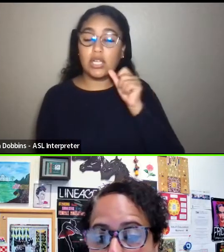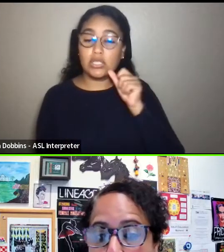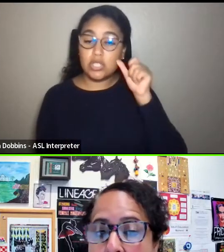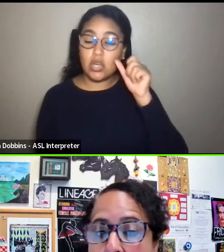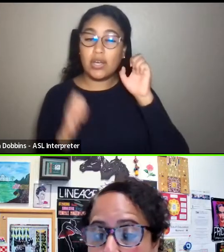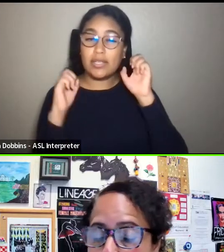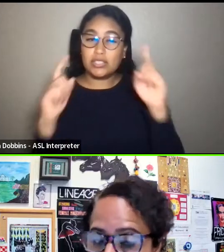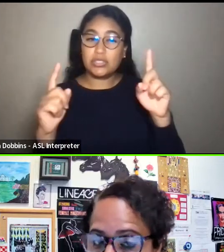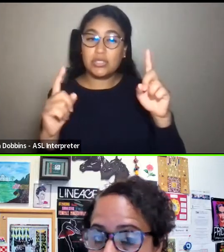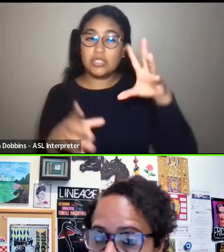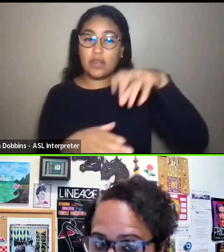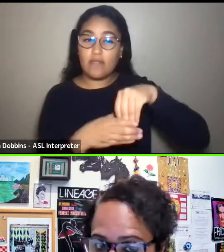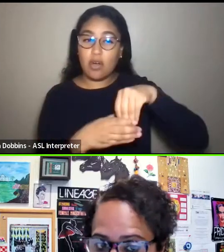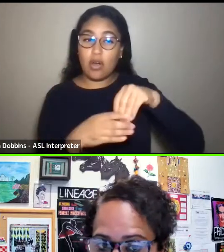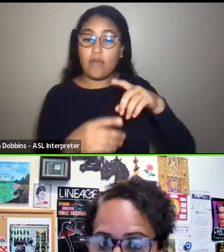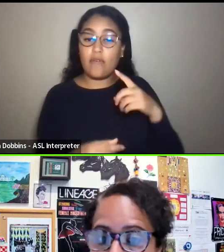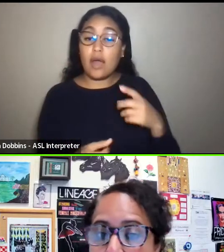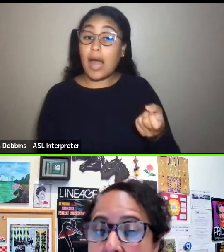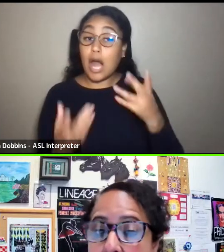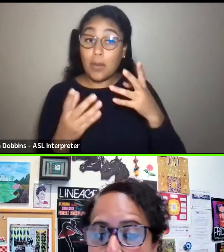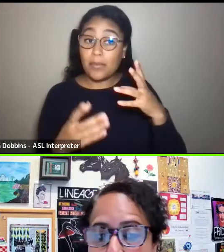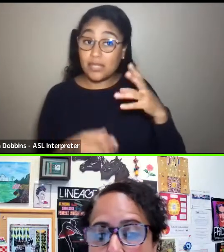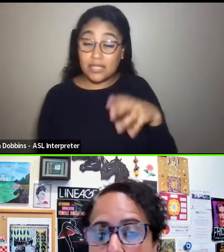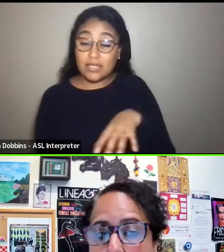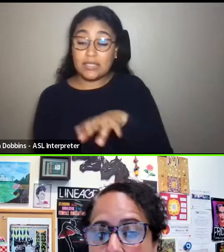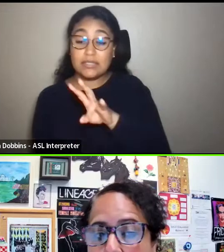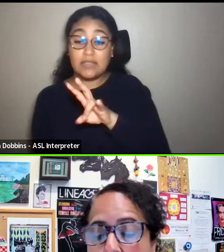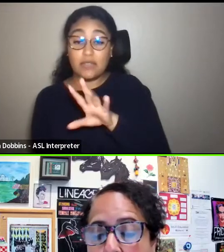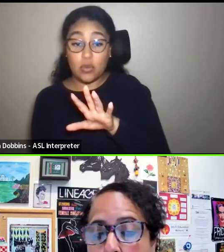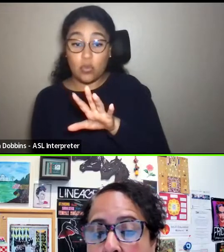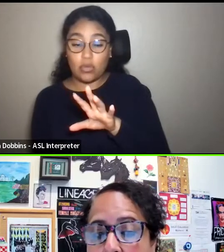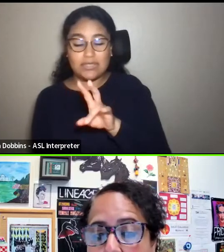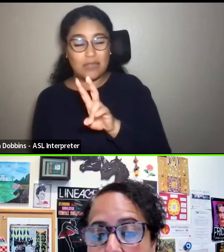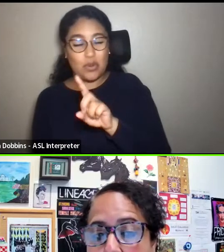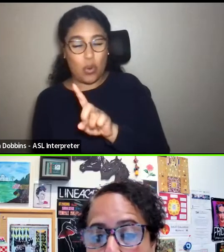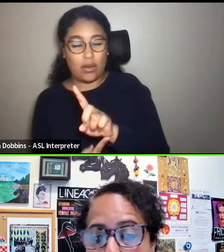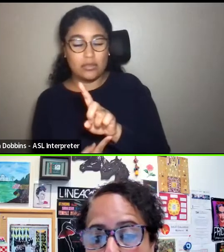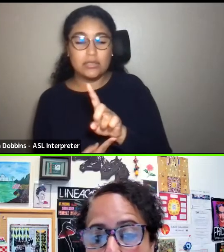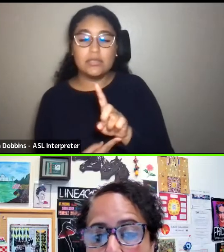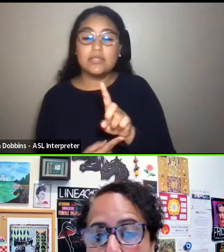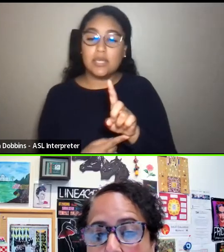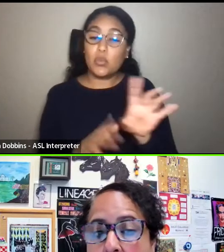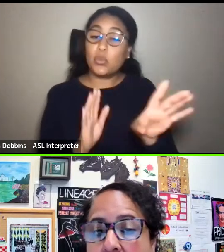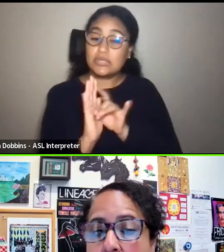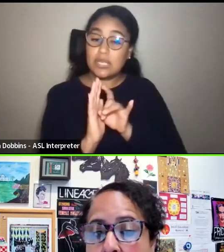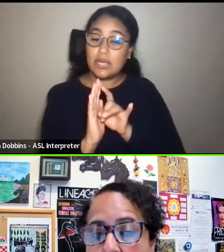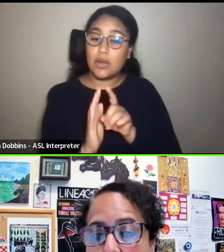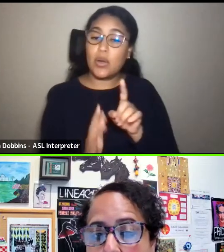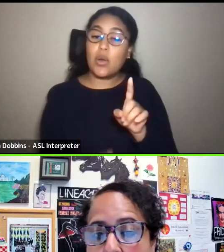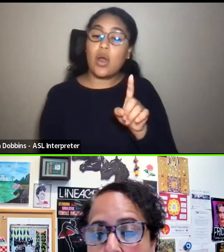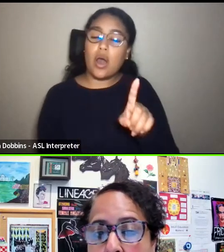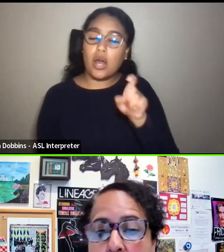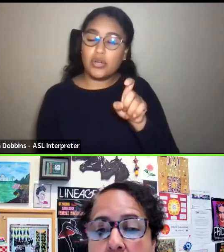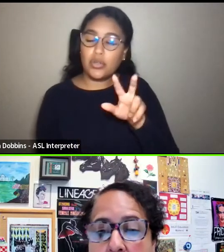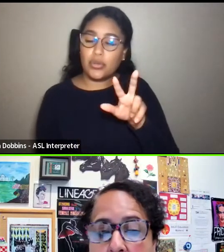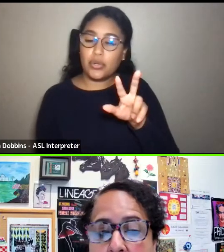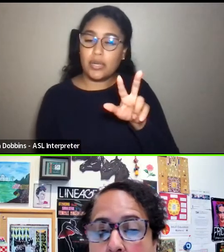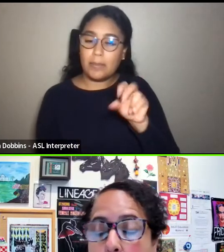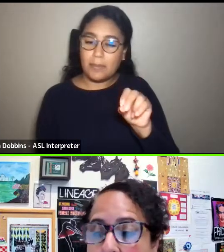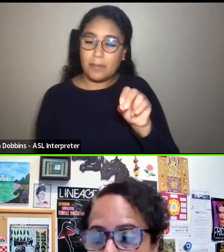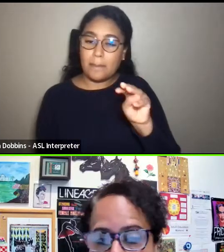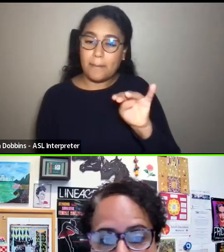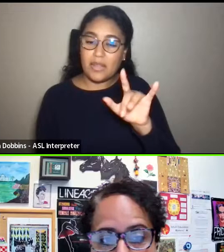education consortia out of a total of 71 selected to apply for the $130 million English Language